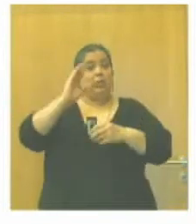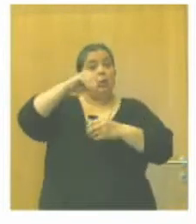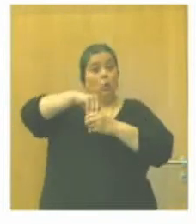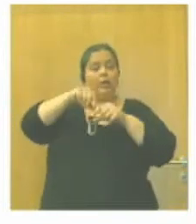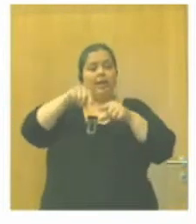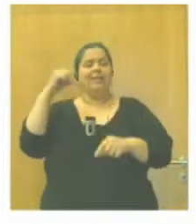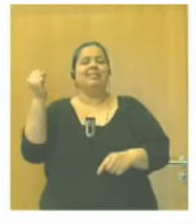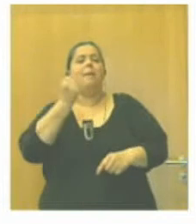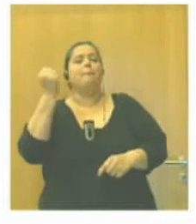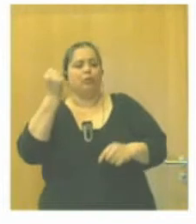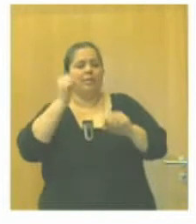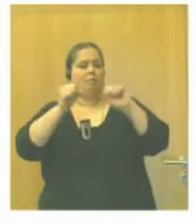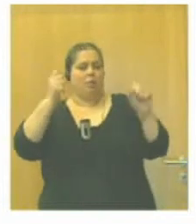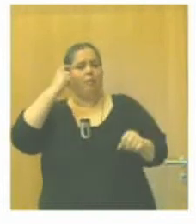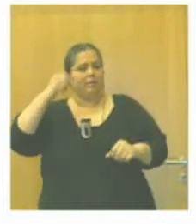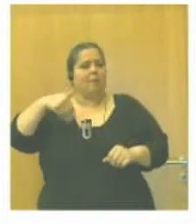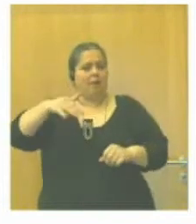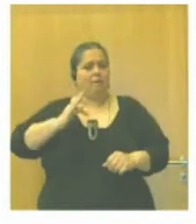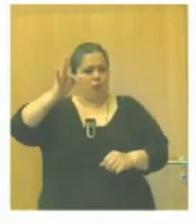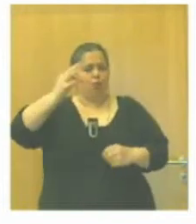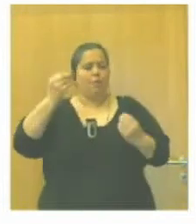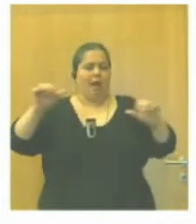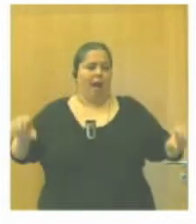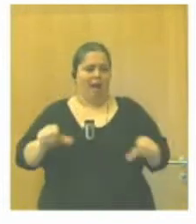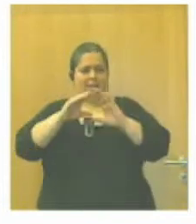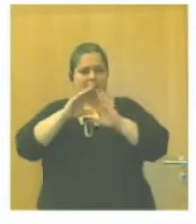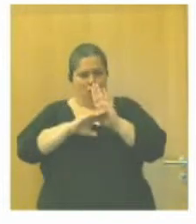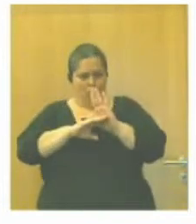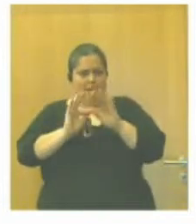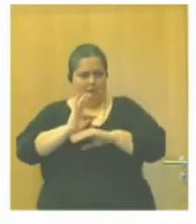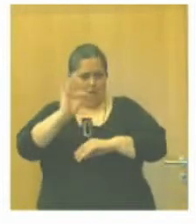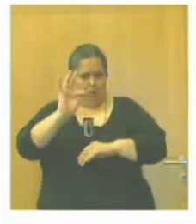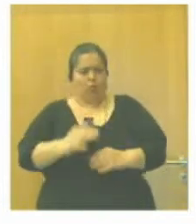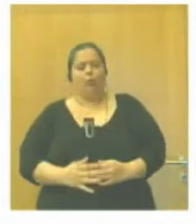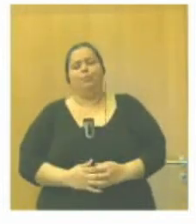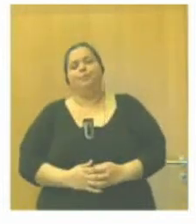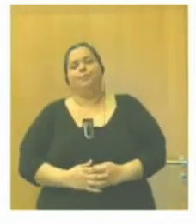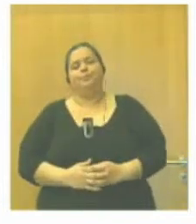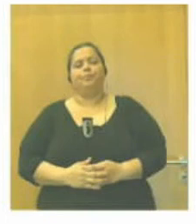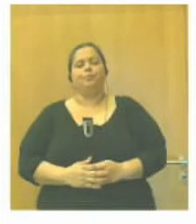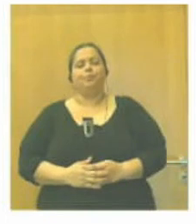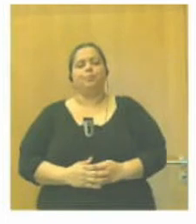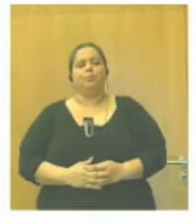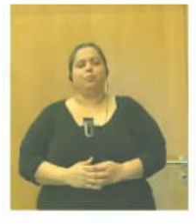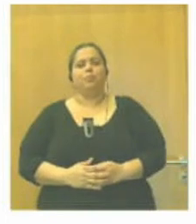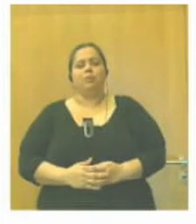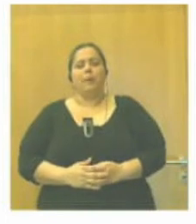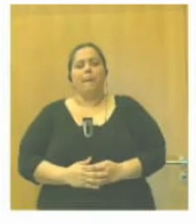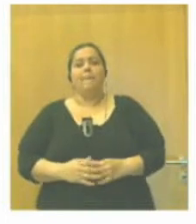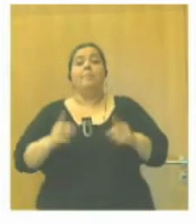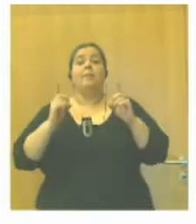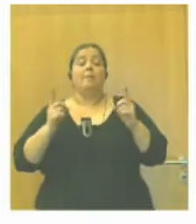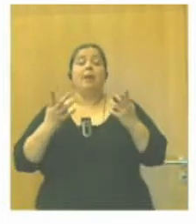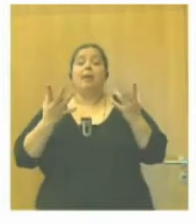terms of developing programs. So I wanted to mention those and hope maybe we will discuss some of them. But to wrap up on